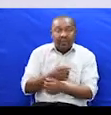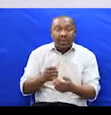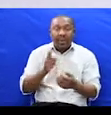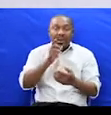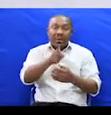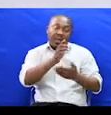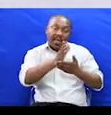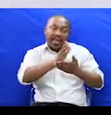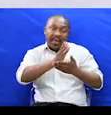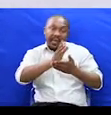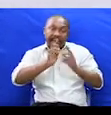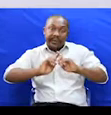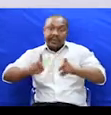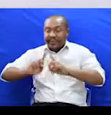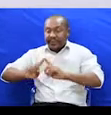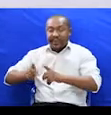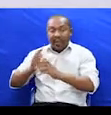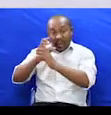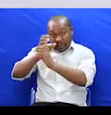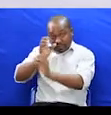several experimental procedures.